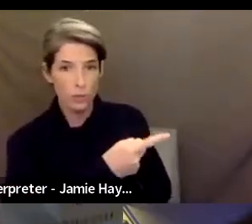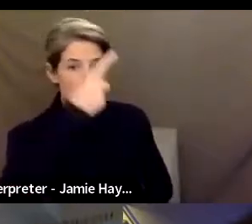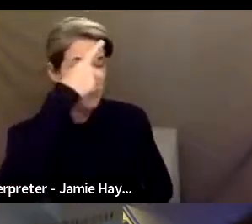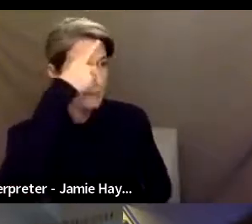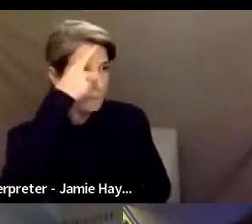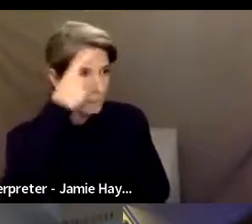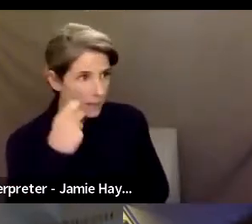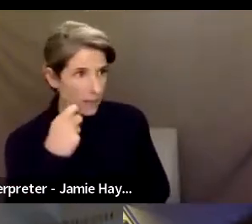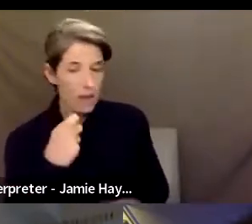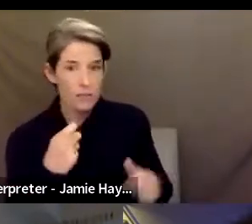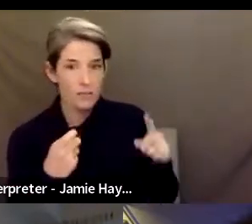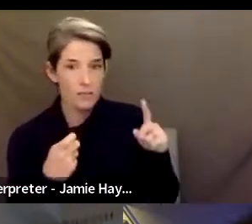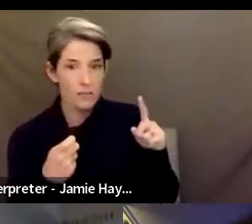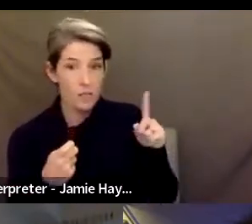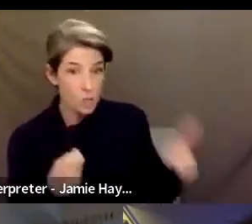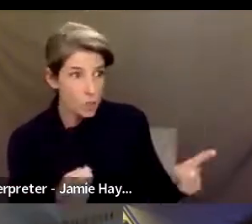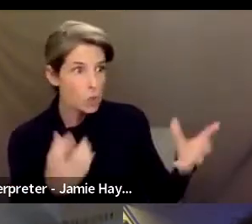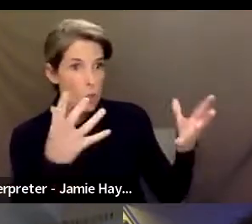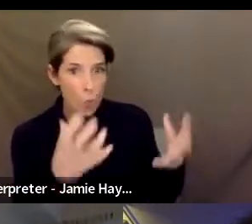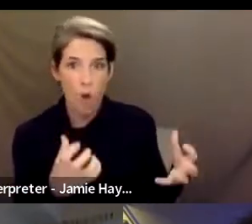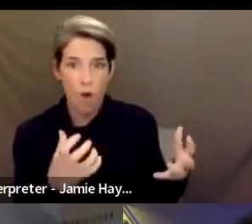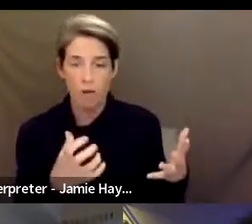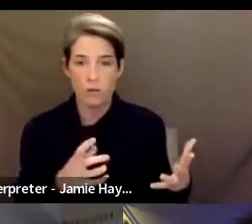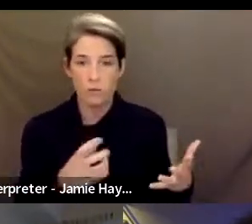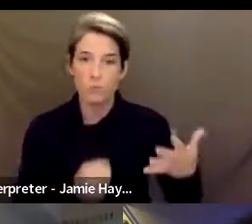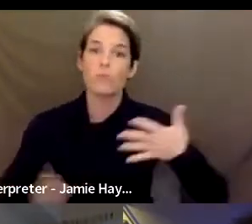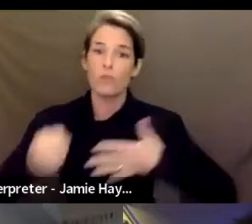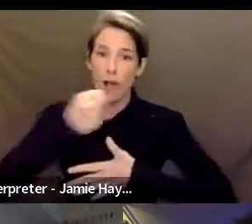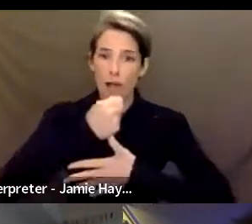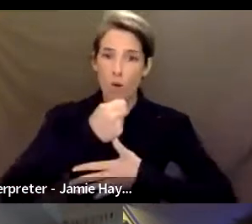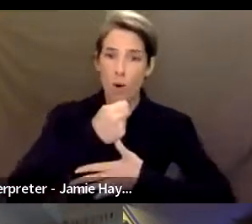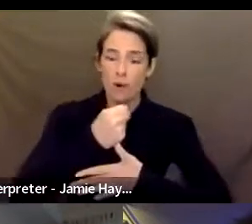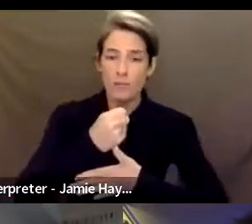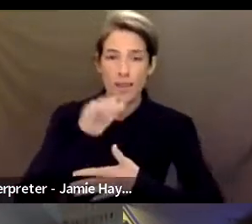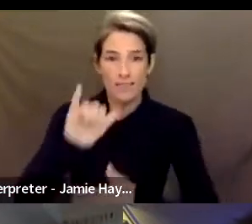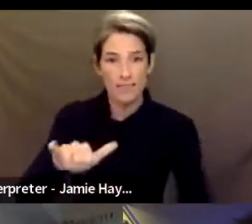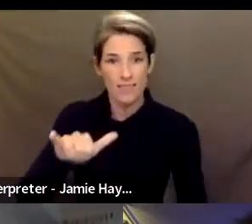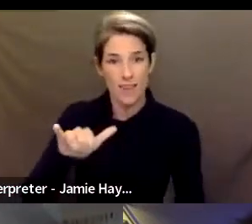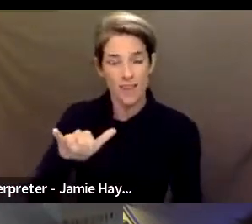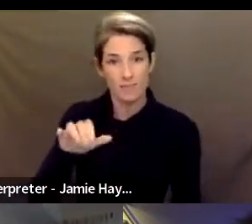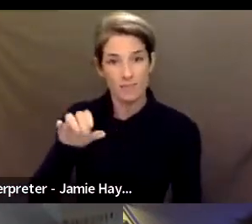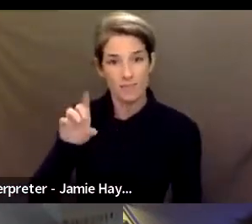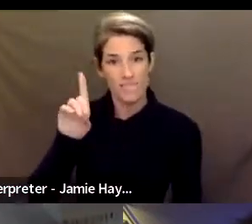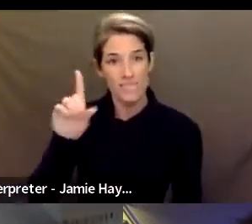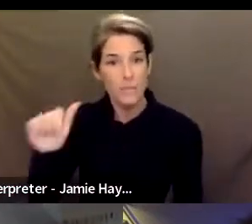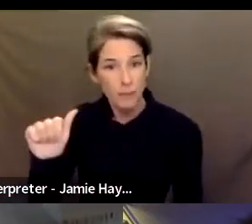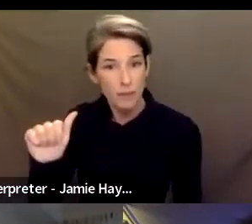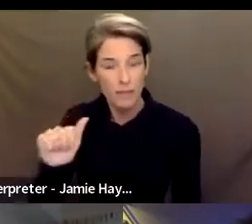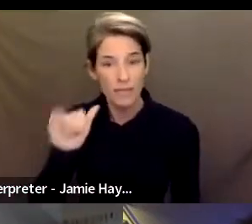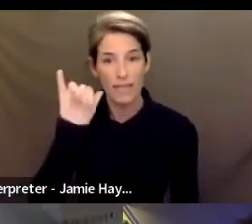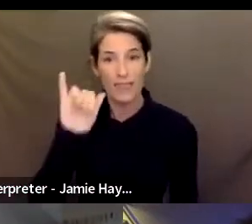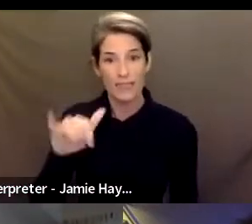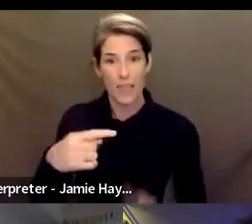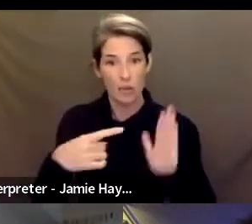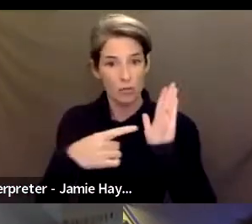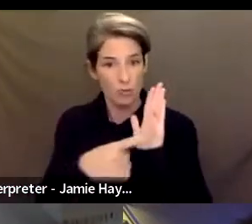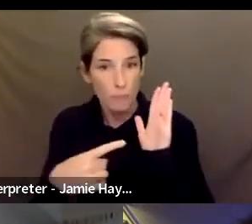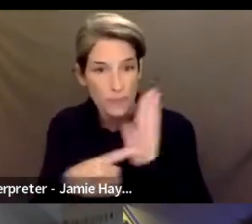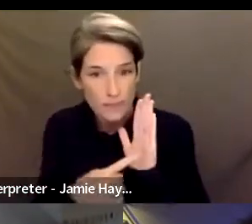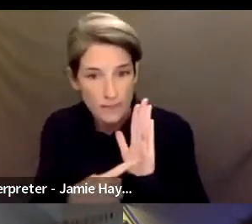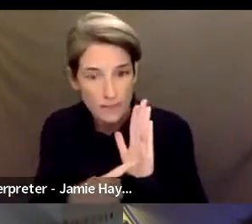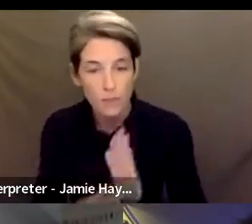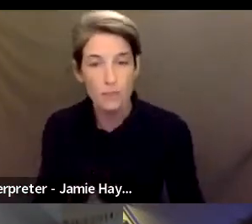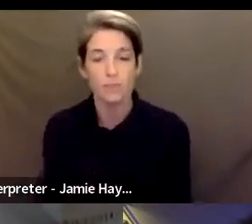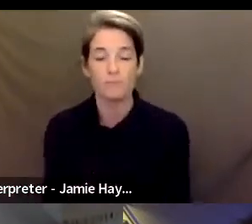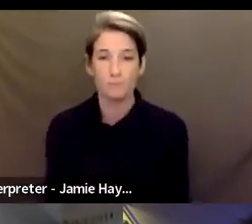be one who's authentically blind and not one who you're like, haha, no newspaper articles are going to be written about